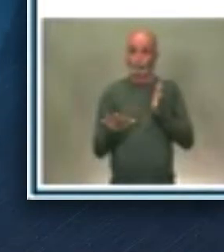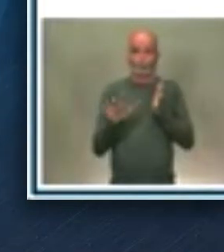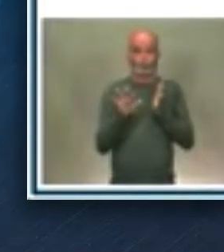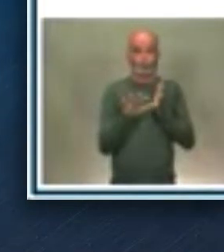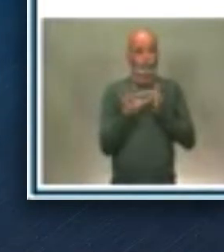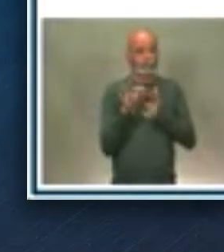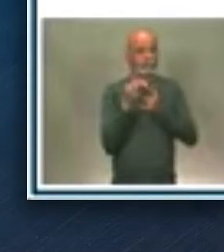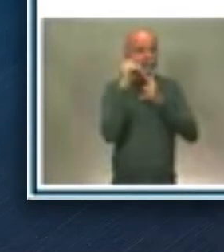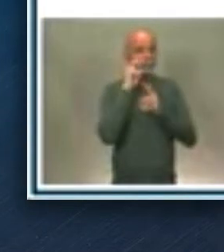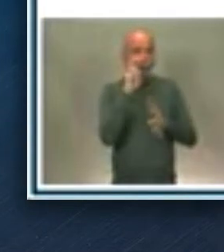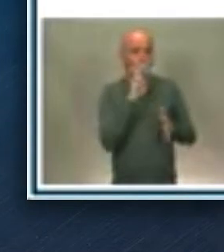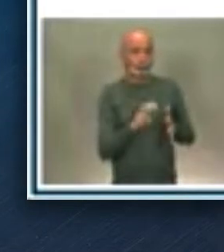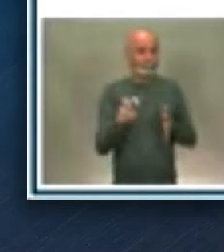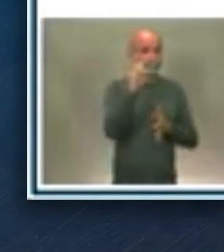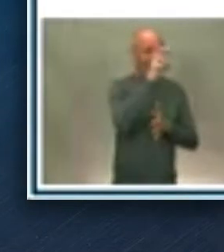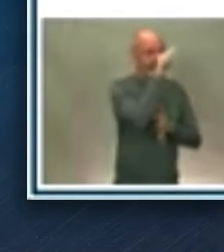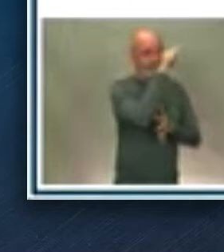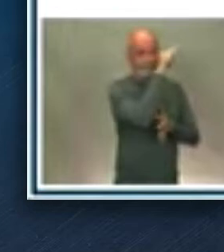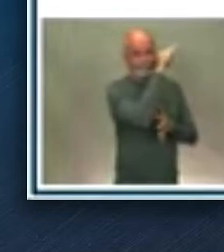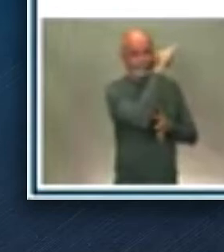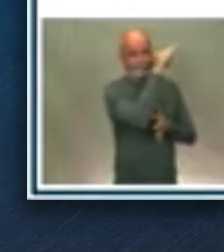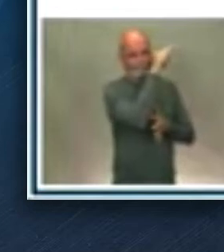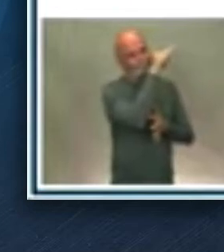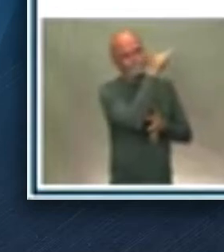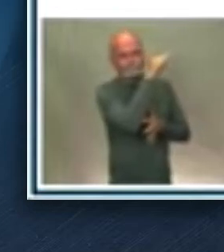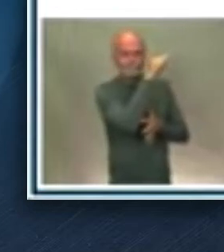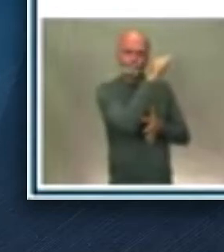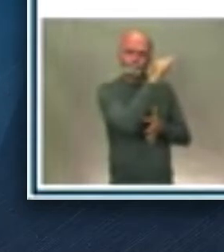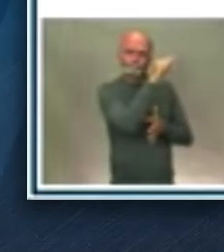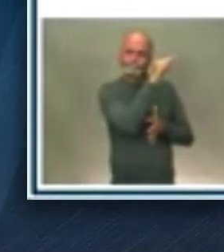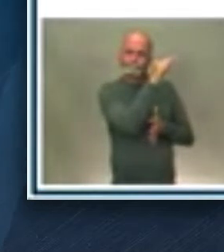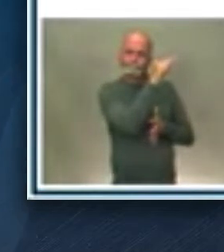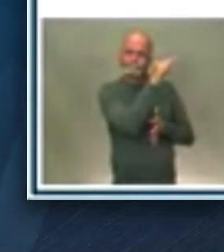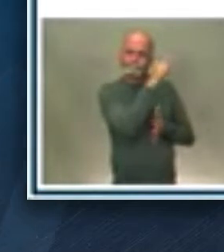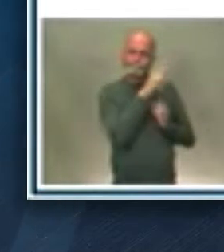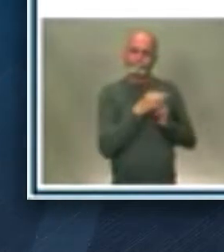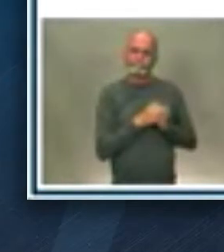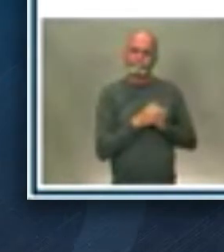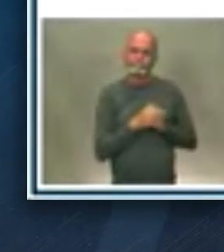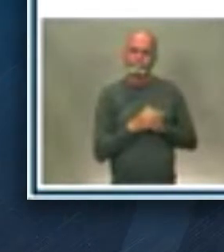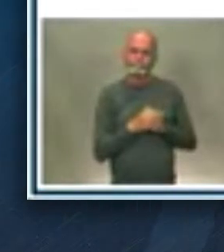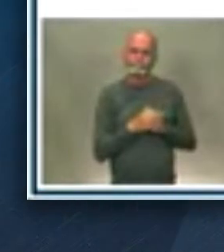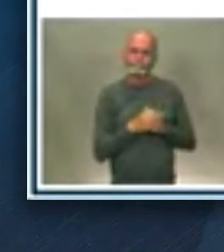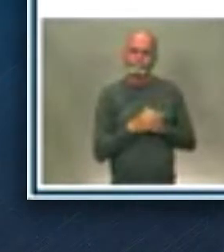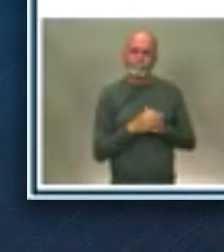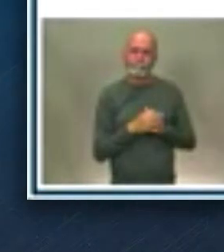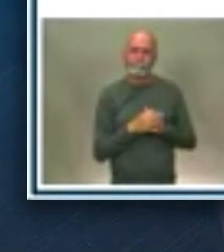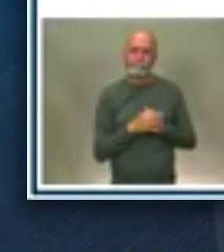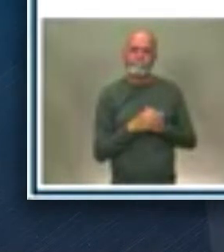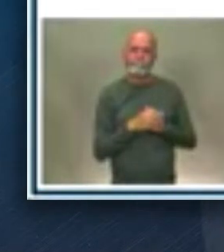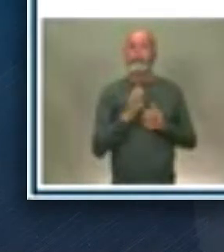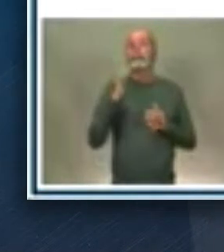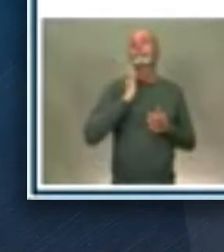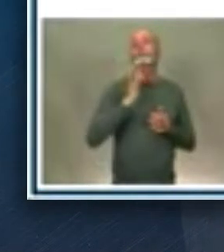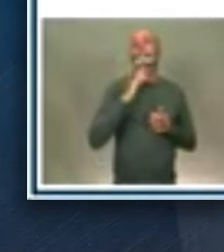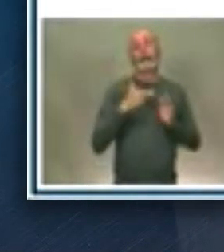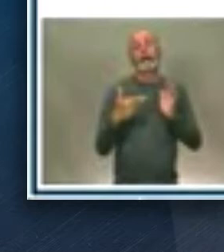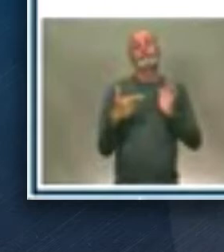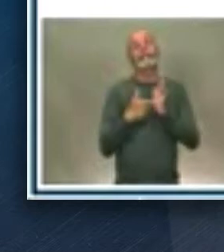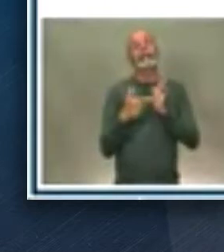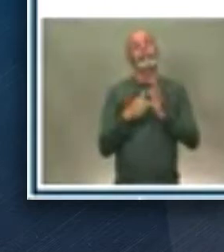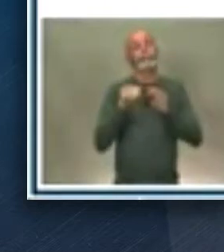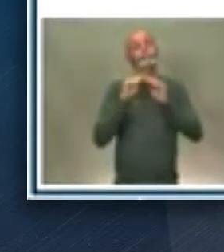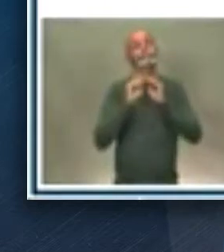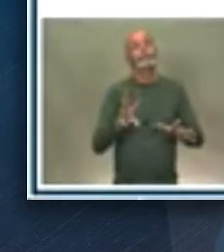middling group, I think, that you imposed during the second outbreak. and that's household members of travelers who